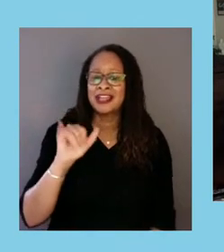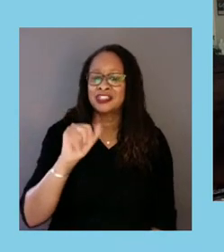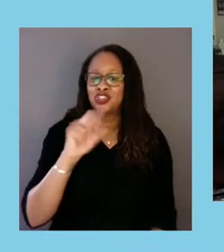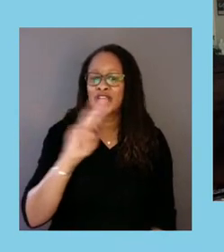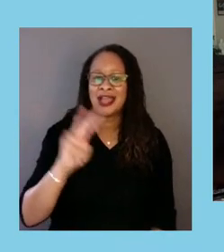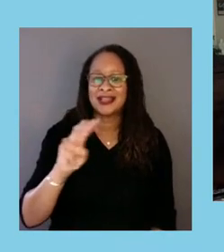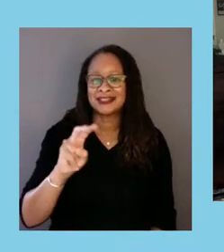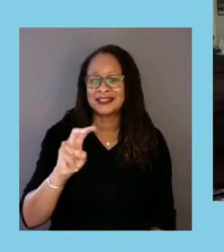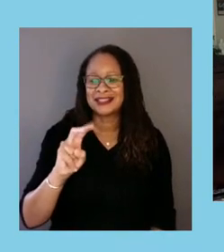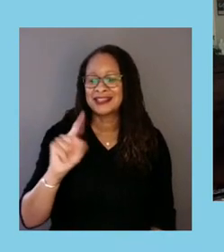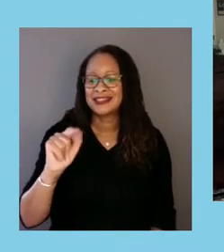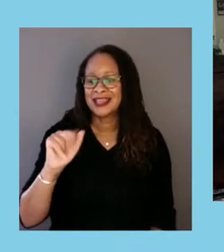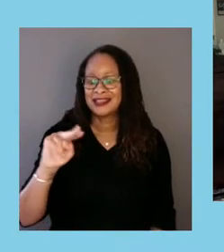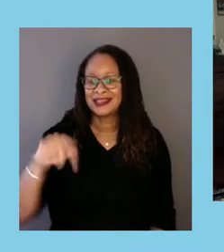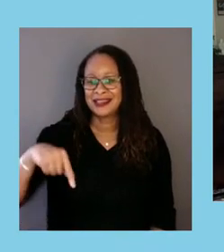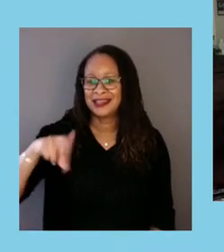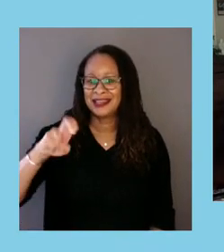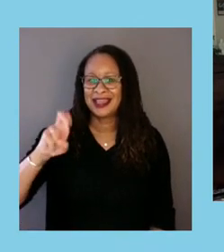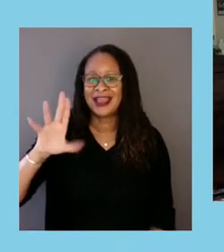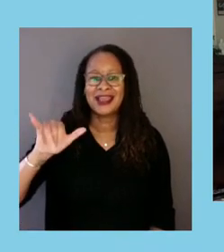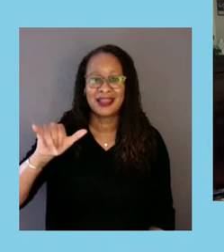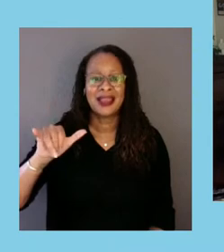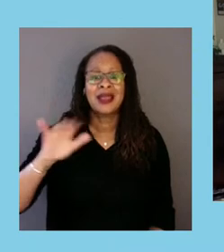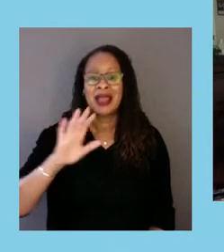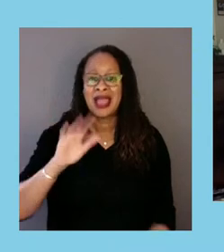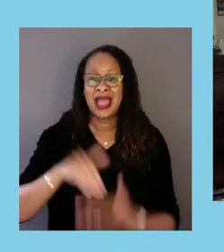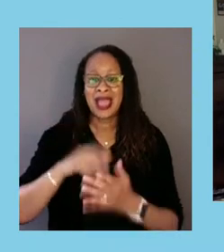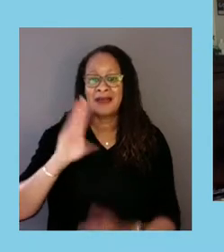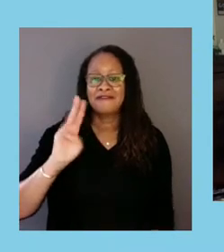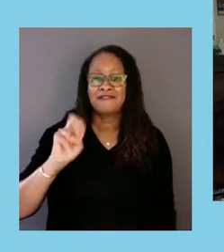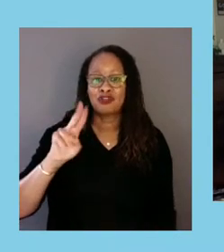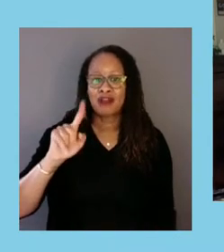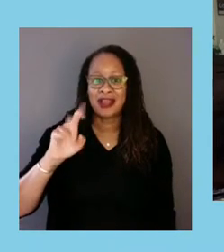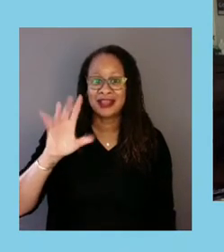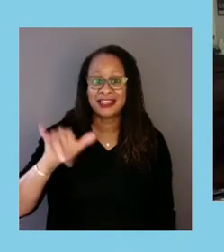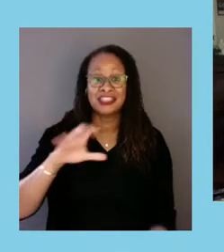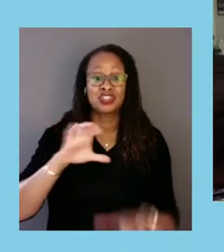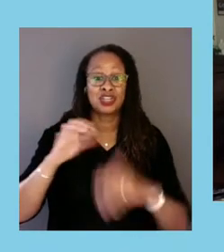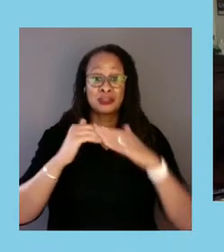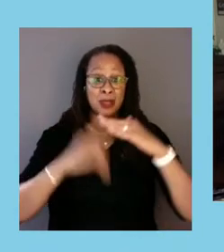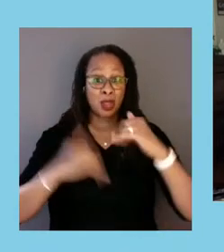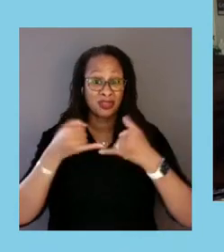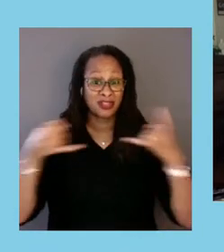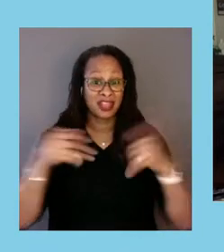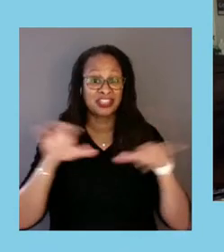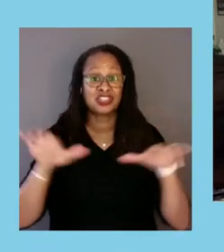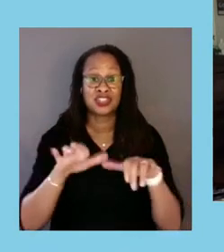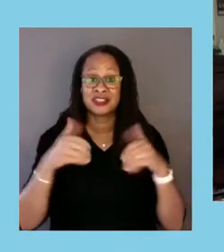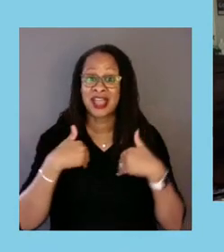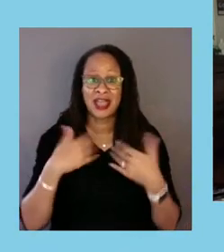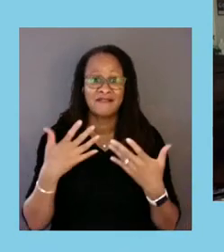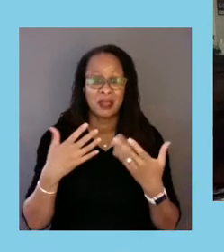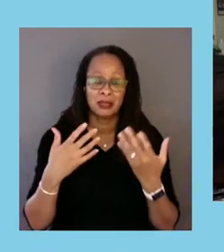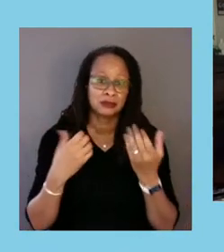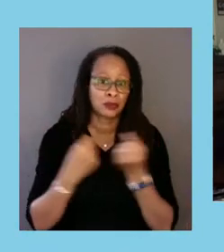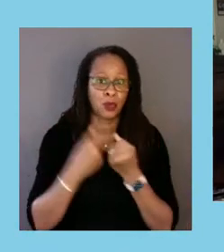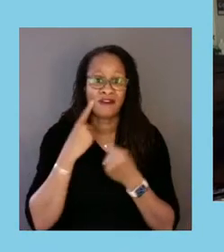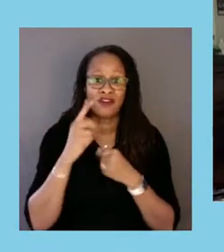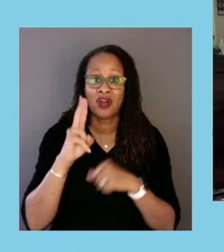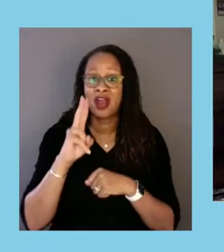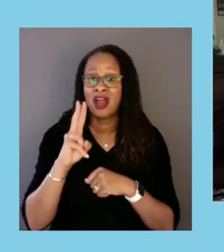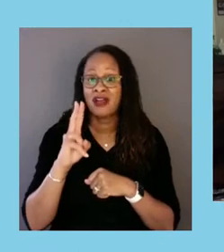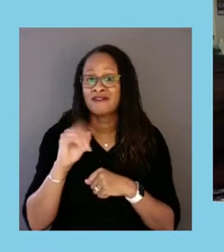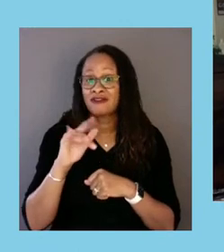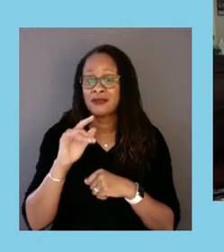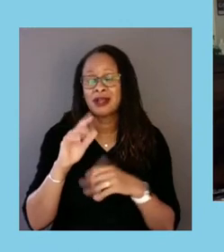at Variety, because she does Below the Line, and she does have a thing for documentaries. I don't know what that fight is, but here's